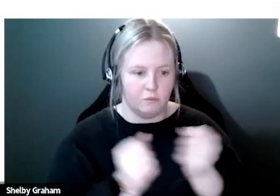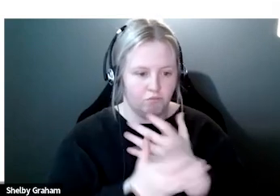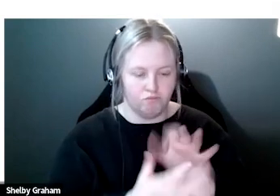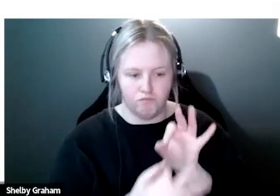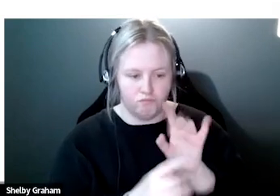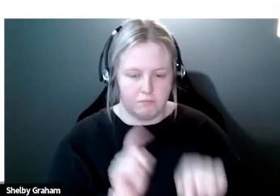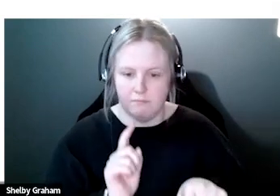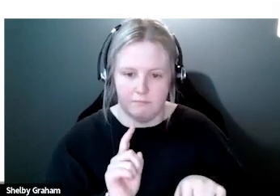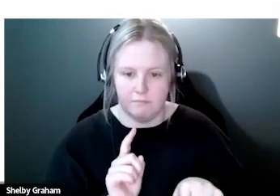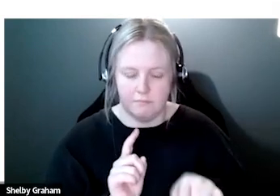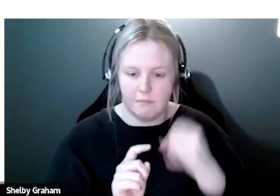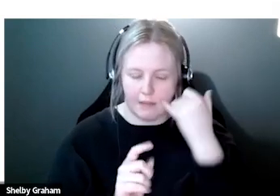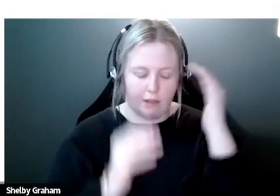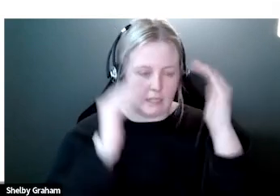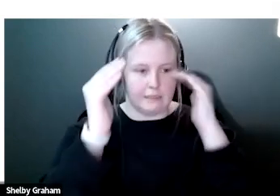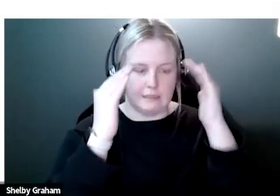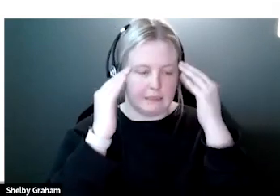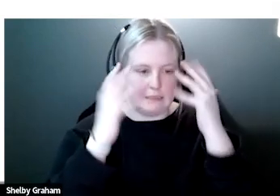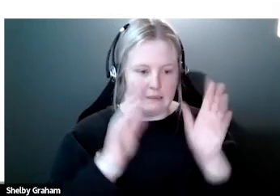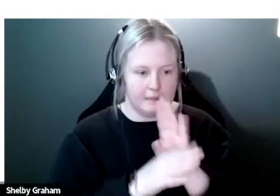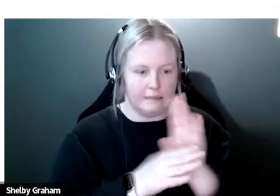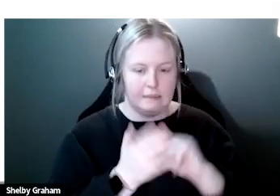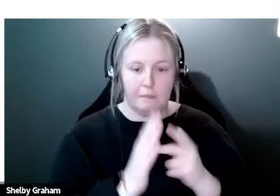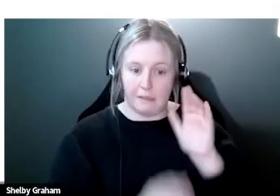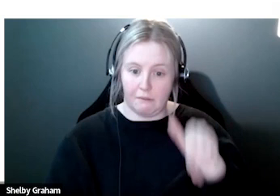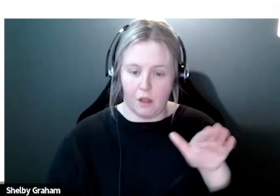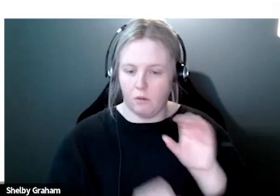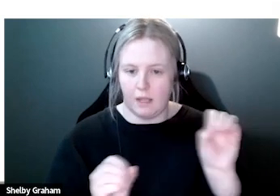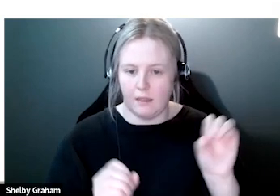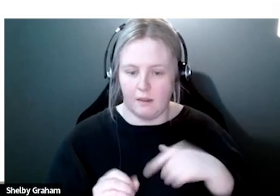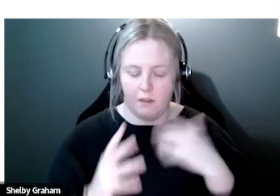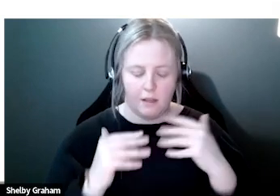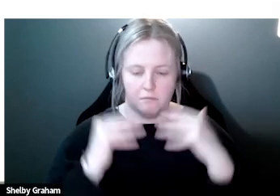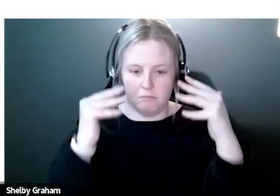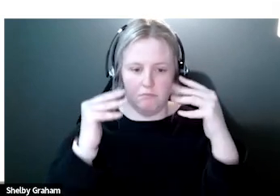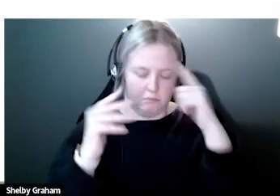no flow in a hyper aroused state. That sensory overwhelm, your brain goes on fire.